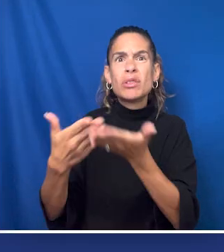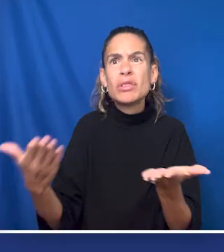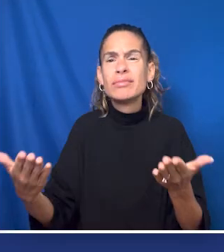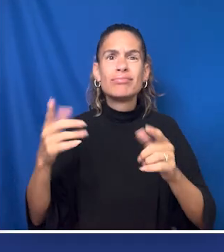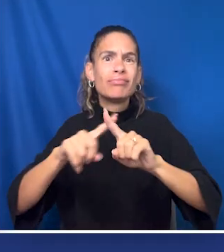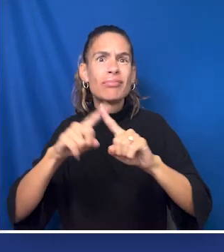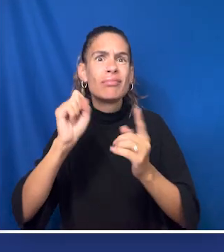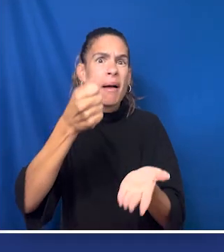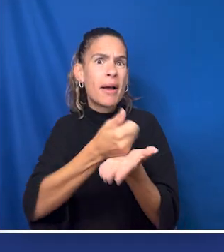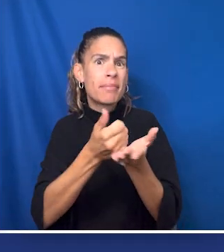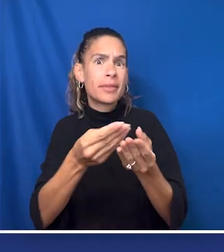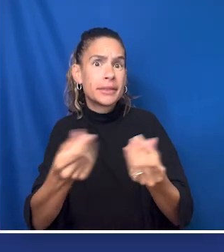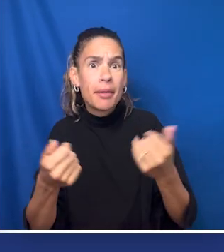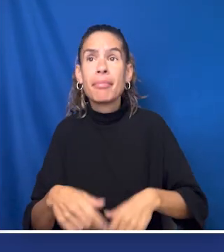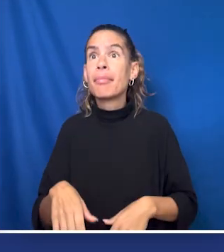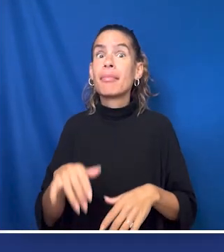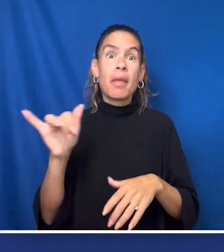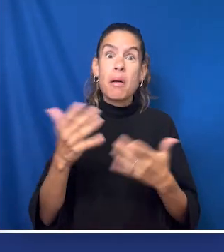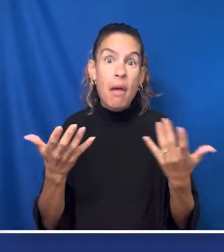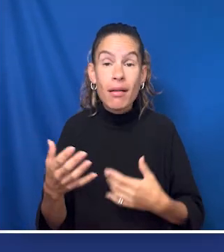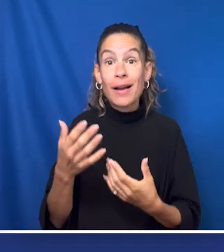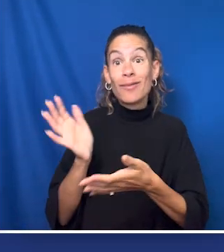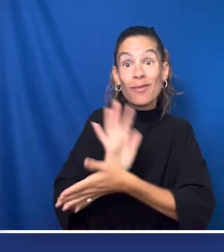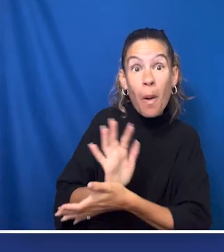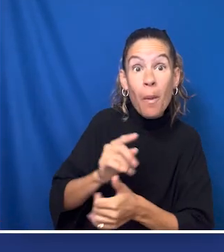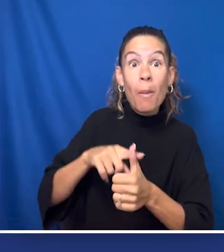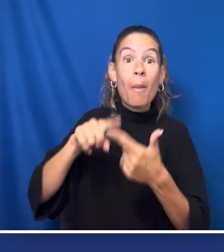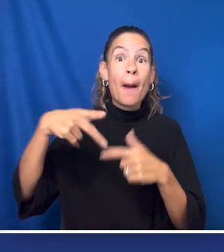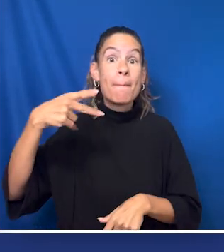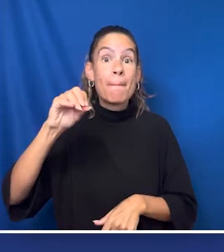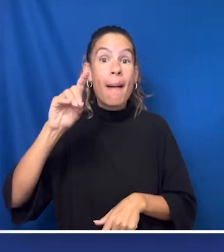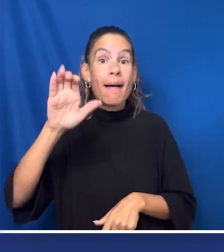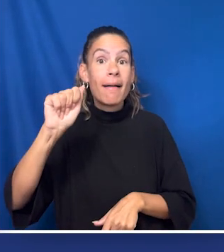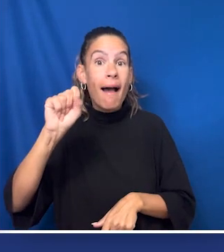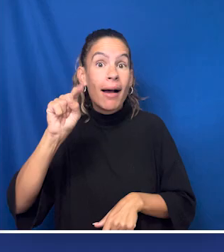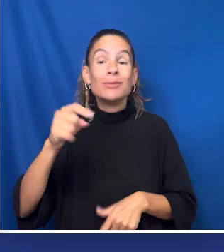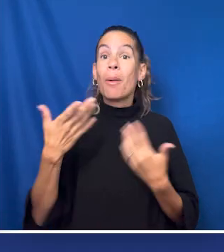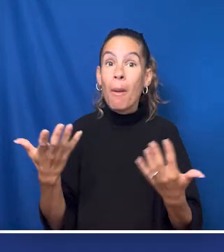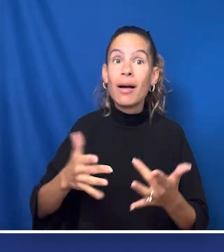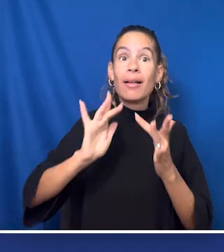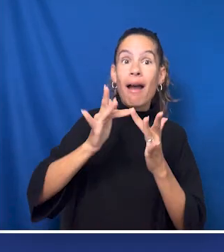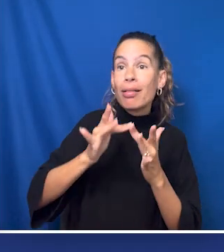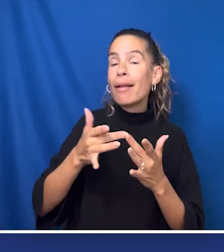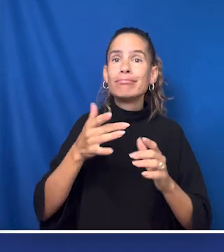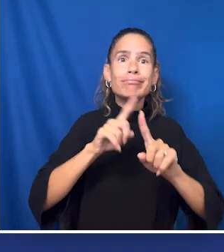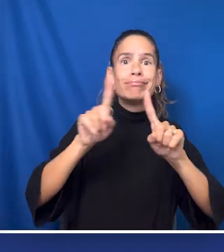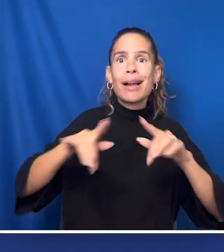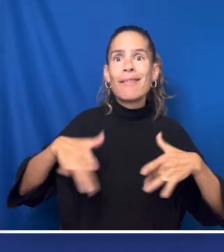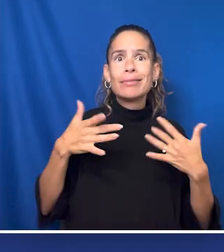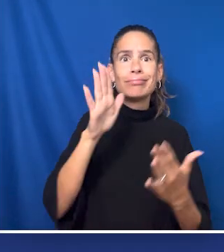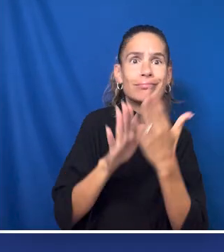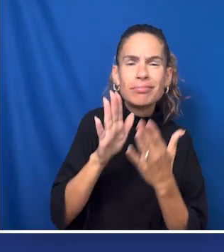might be able to point you towards resources that can help, like informative videos, podcasts, online and in-person